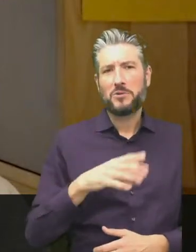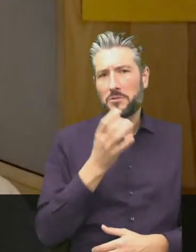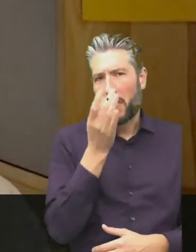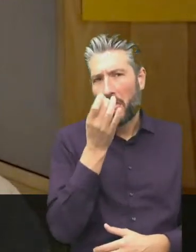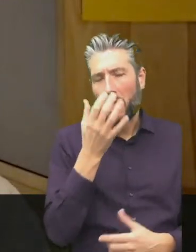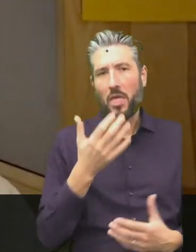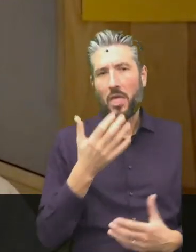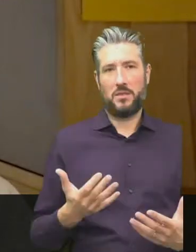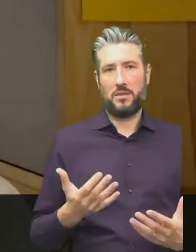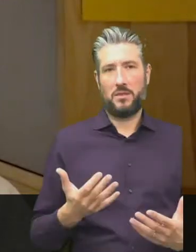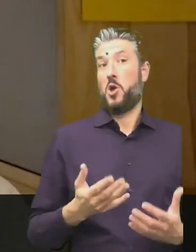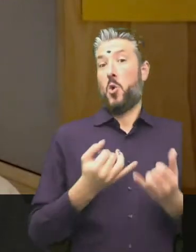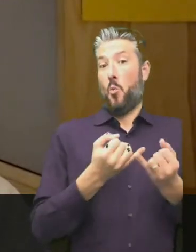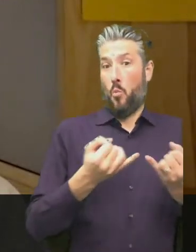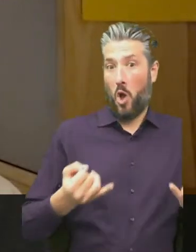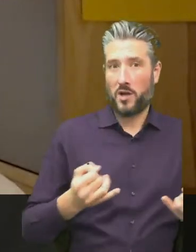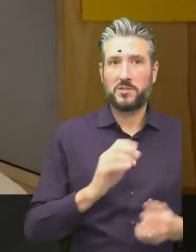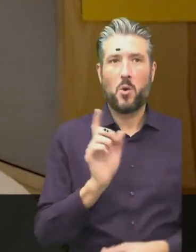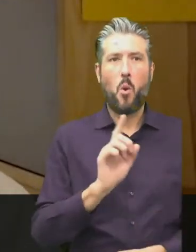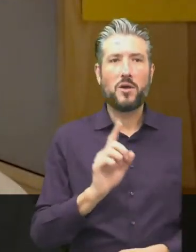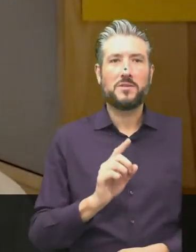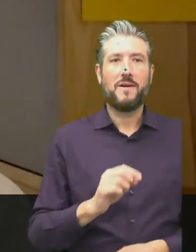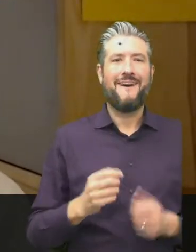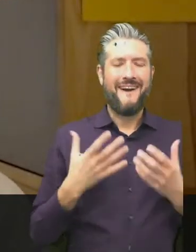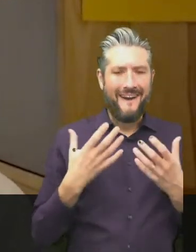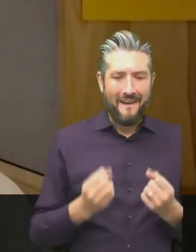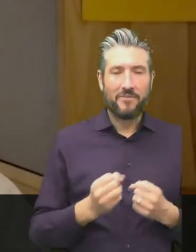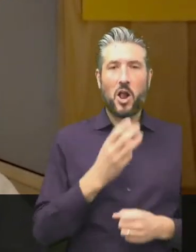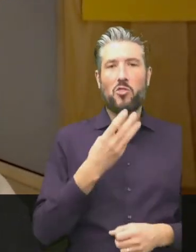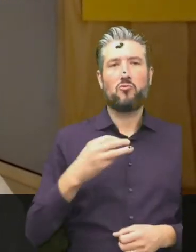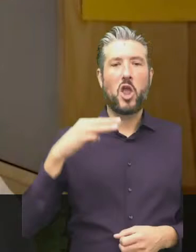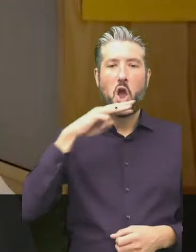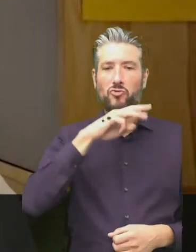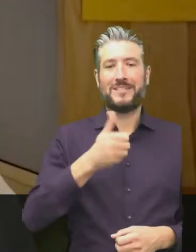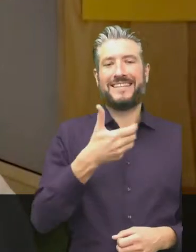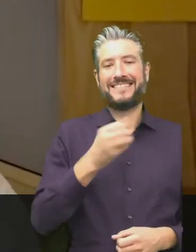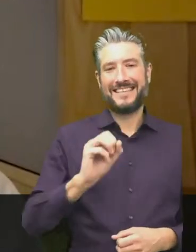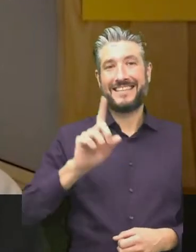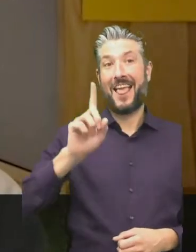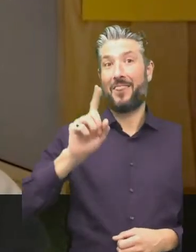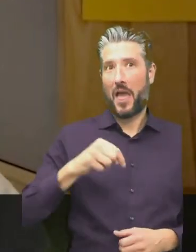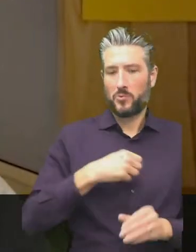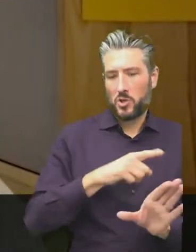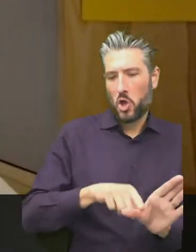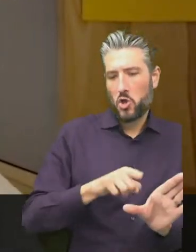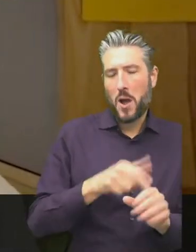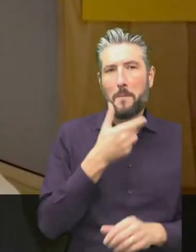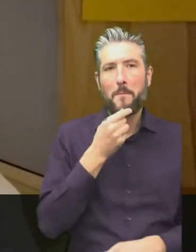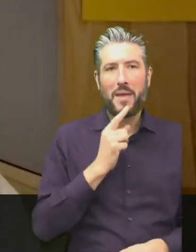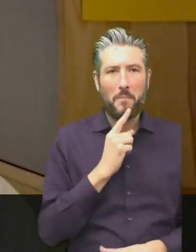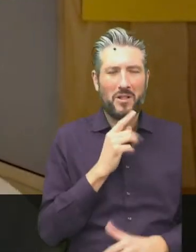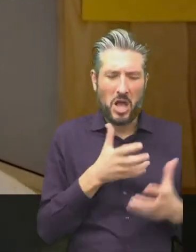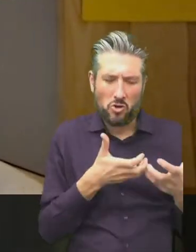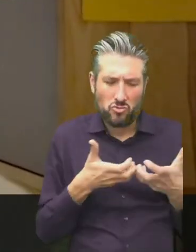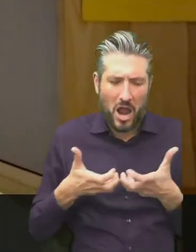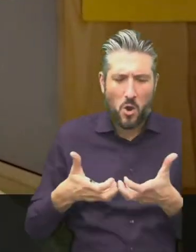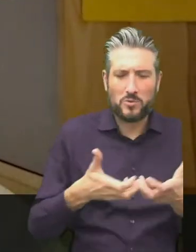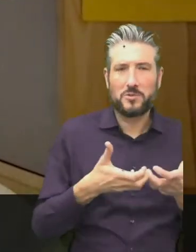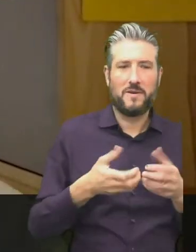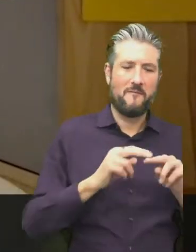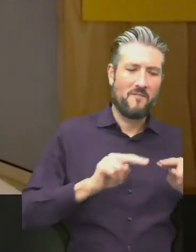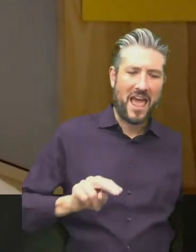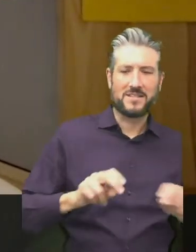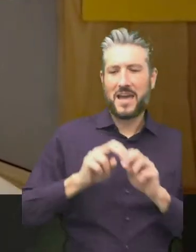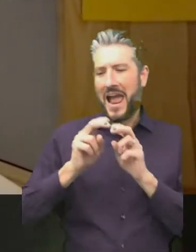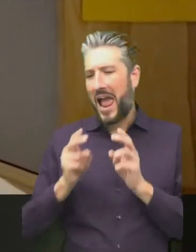360,000 young people being brought up in overcrowded conditions. This has been made worse for them by the lockdown.